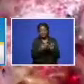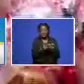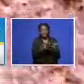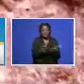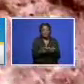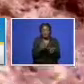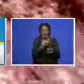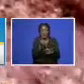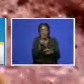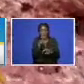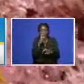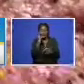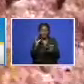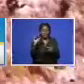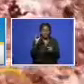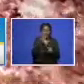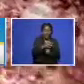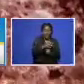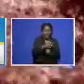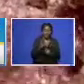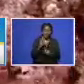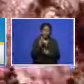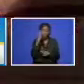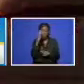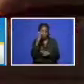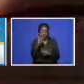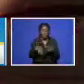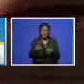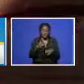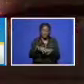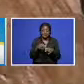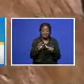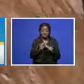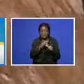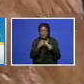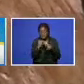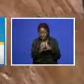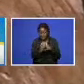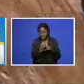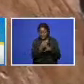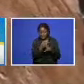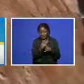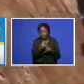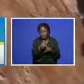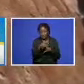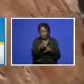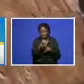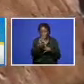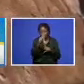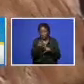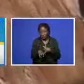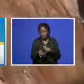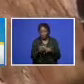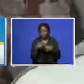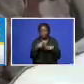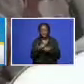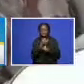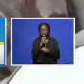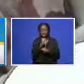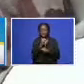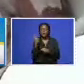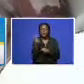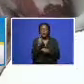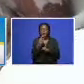They've been attacked. And so we are going to increase the size of the grouper in order to make sure that